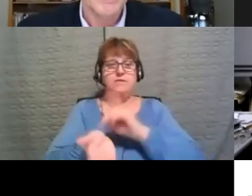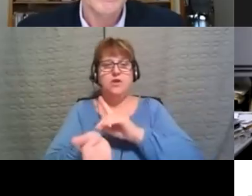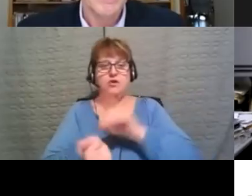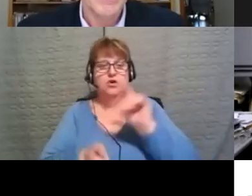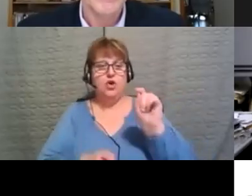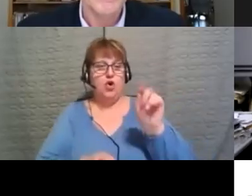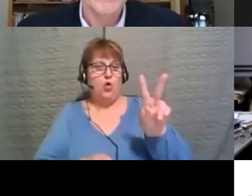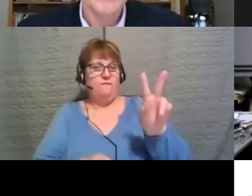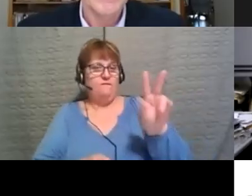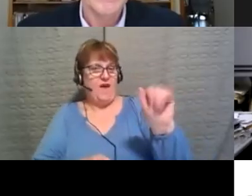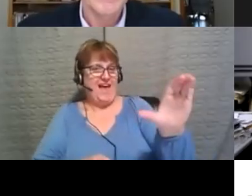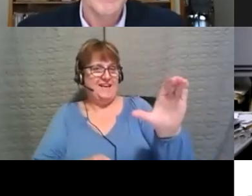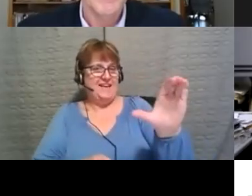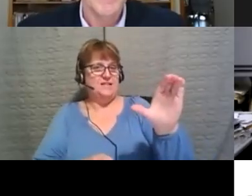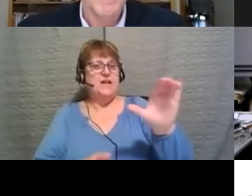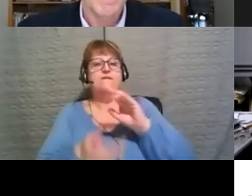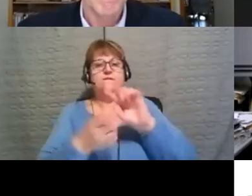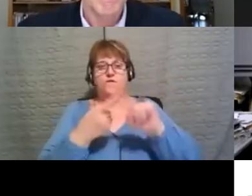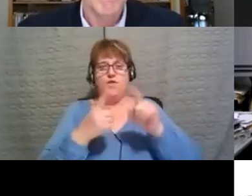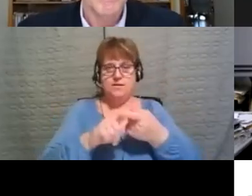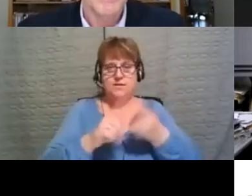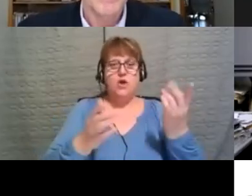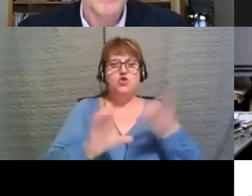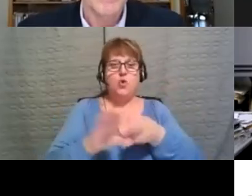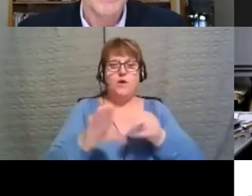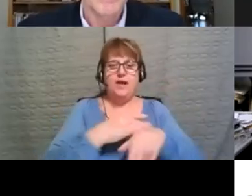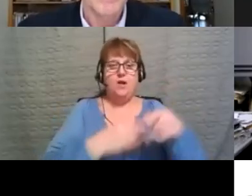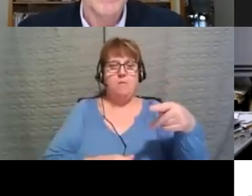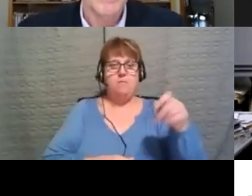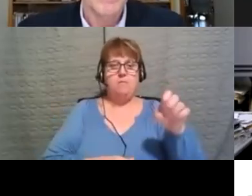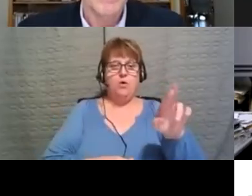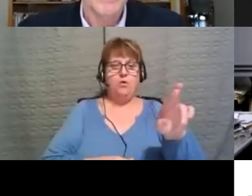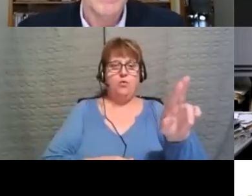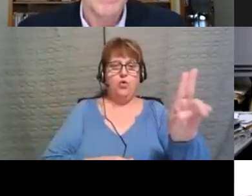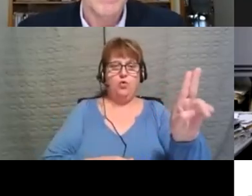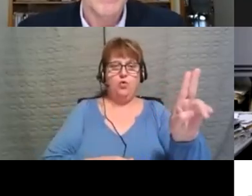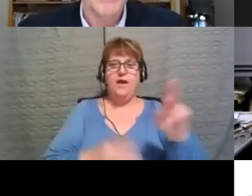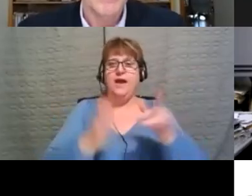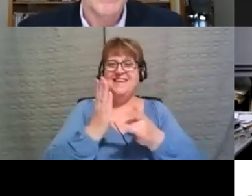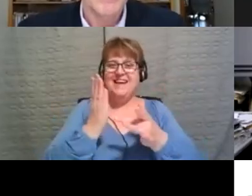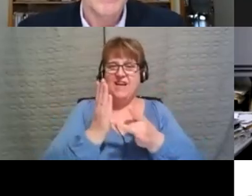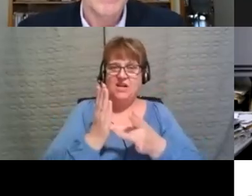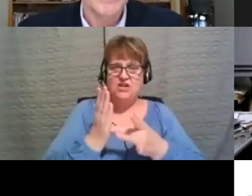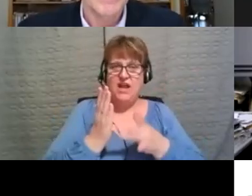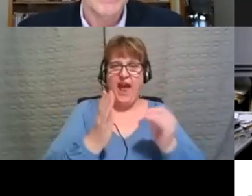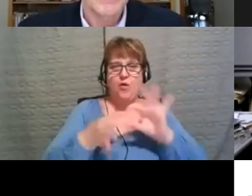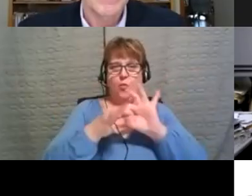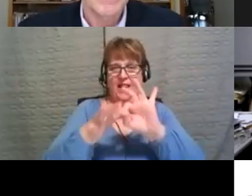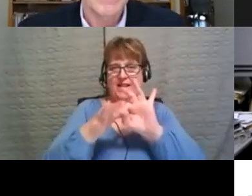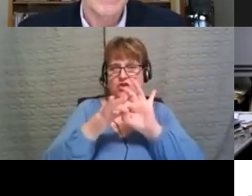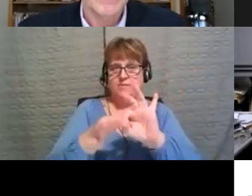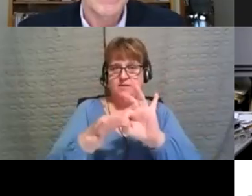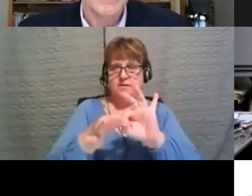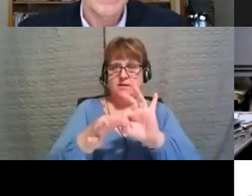Peru join. And what's interesting about that is, at the end of the day, it's technology and relationships